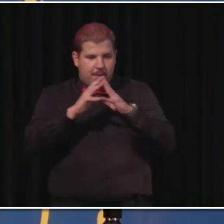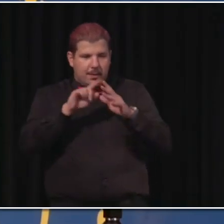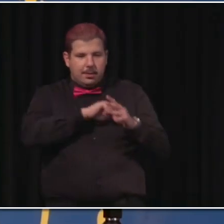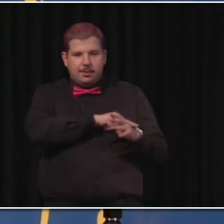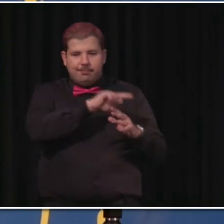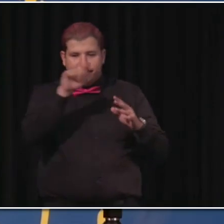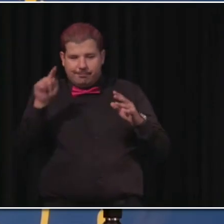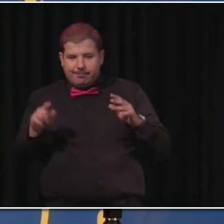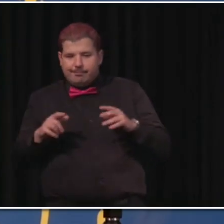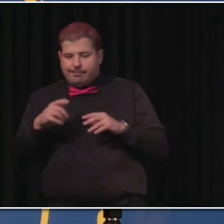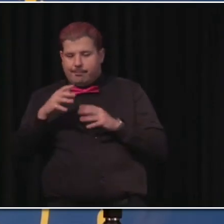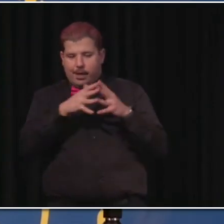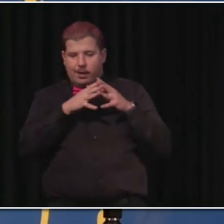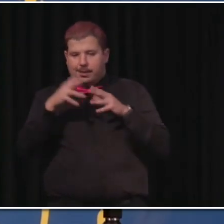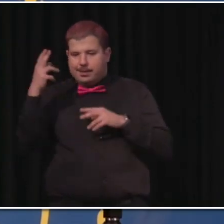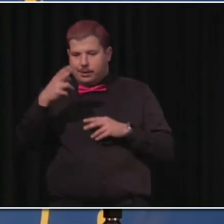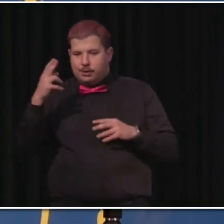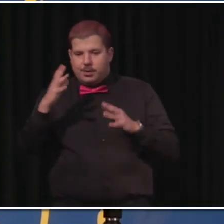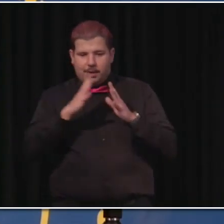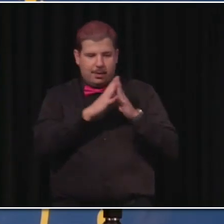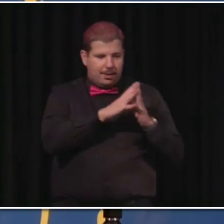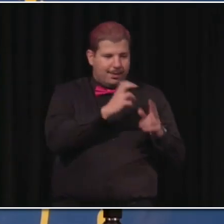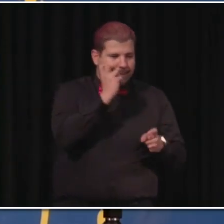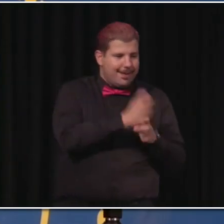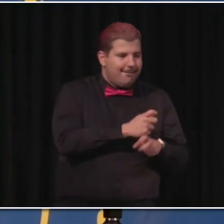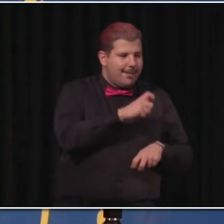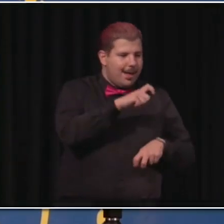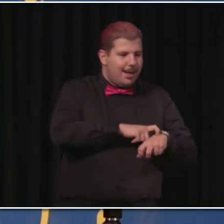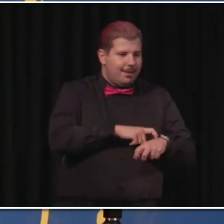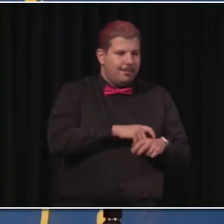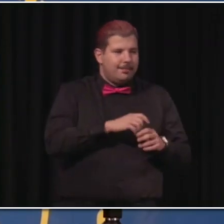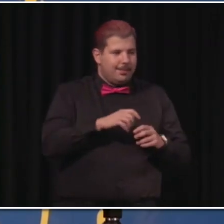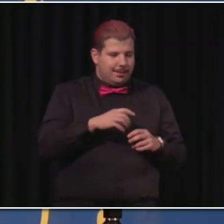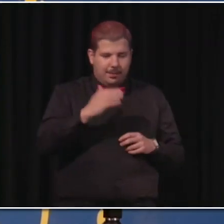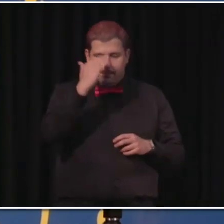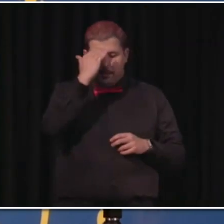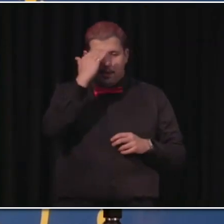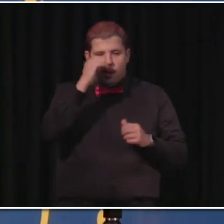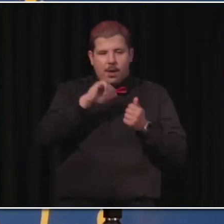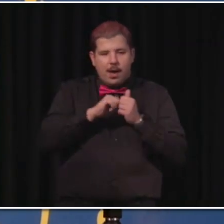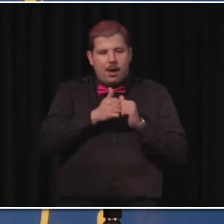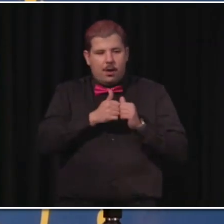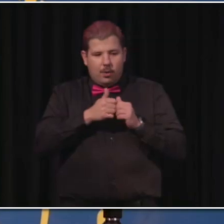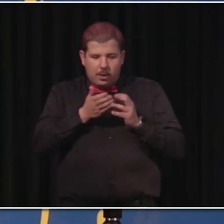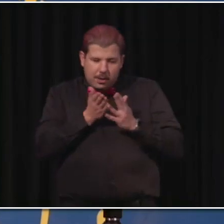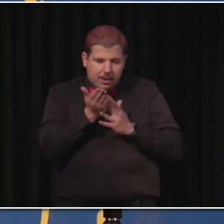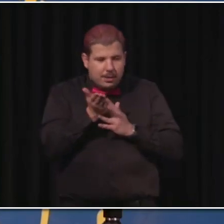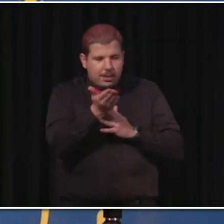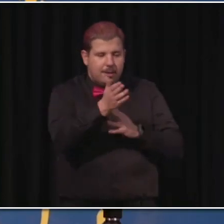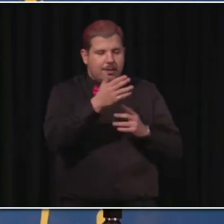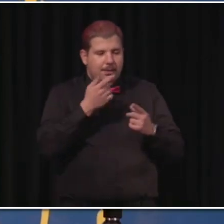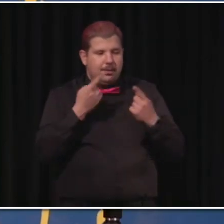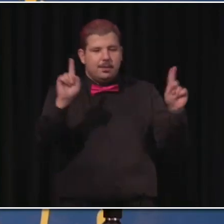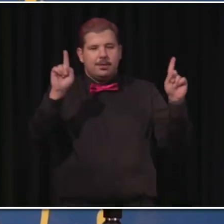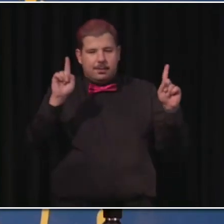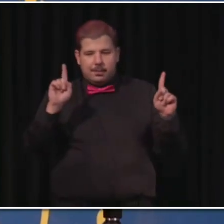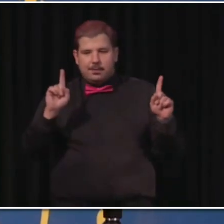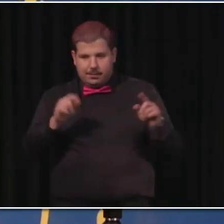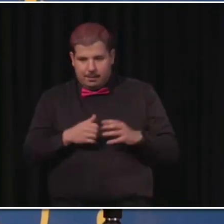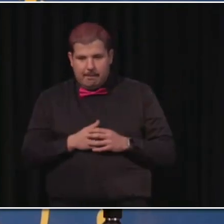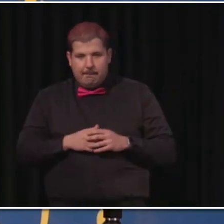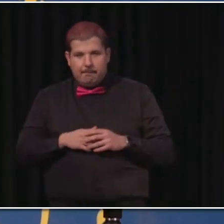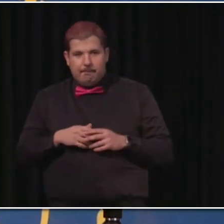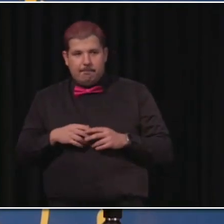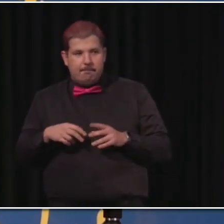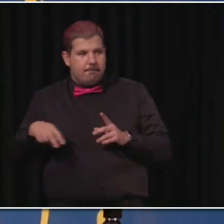history. We've faced tough times, and we know how to lead through them. Look